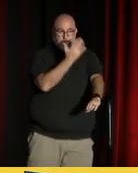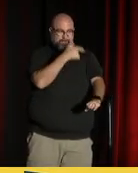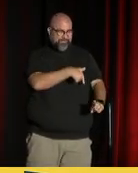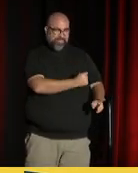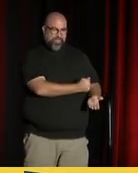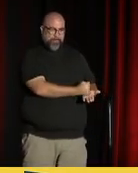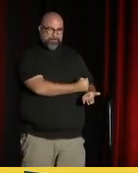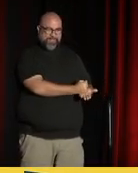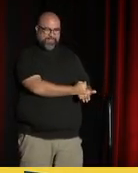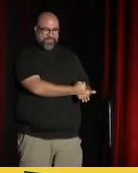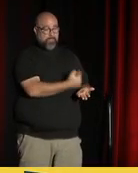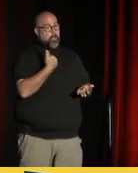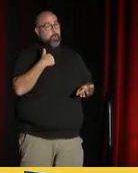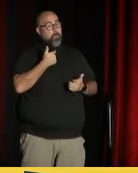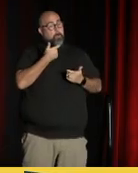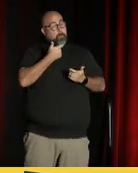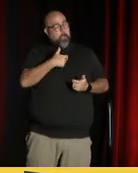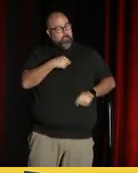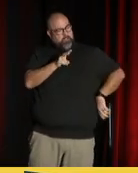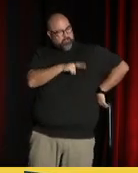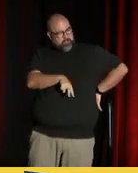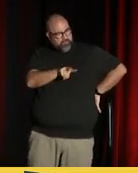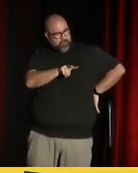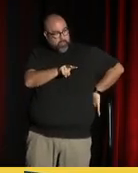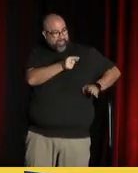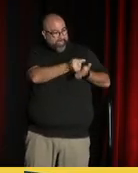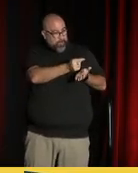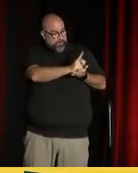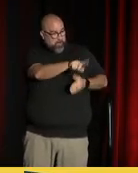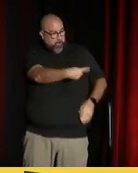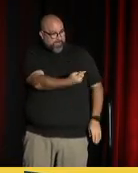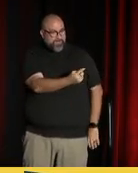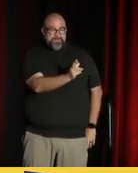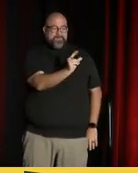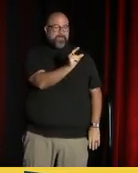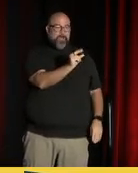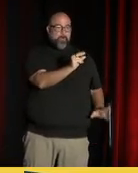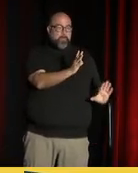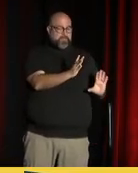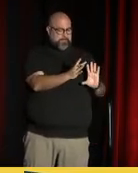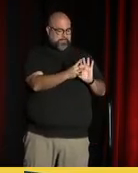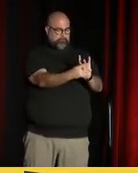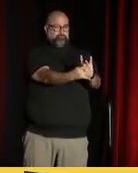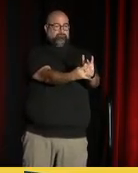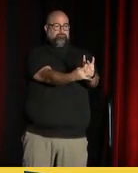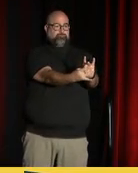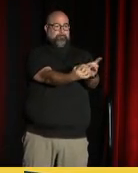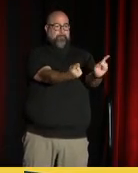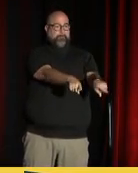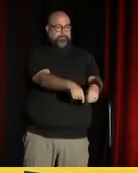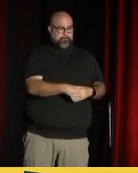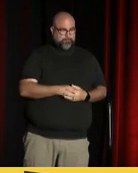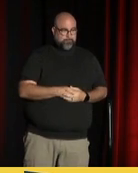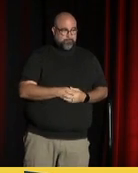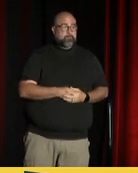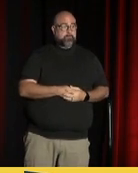What we were watching in that room wasn't just therapy. It was connection. And in the